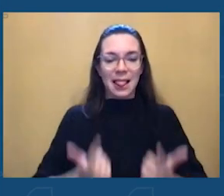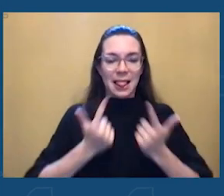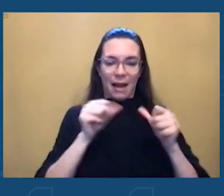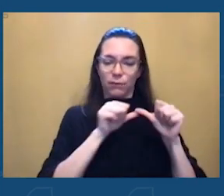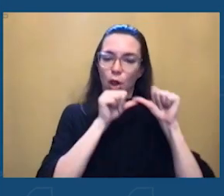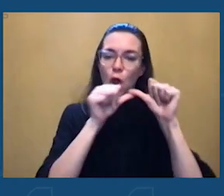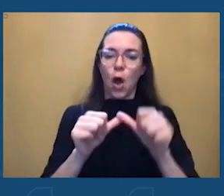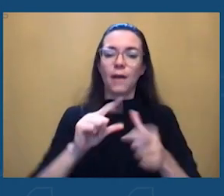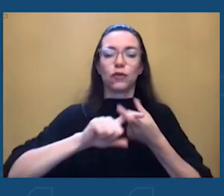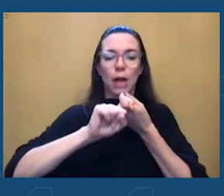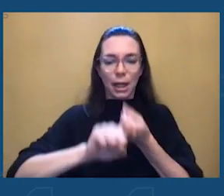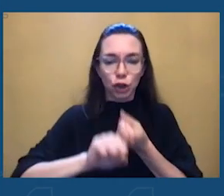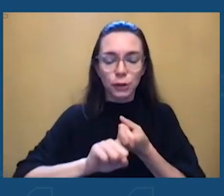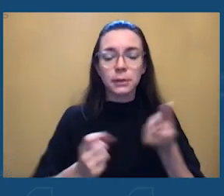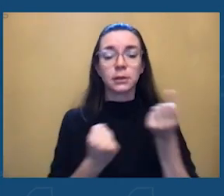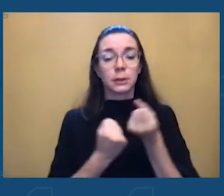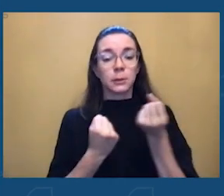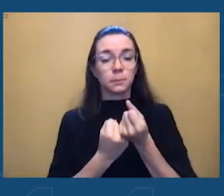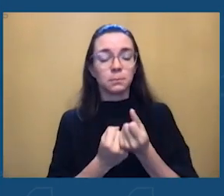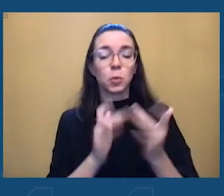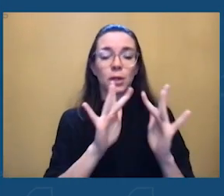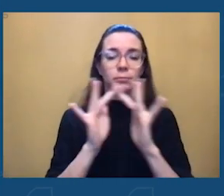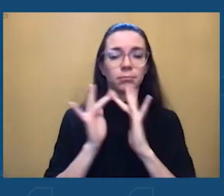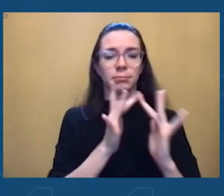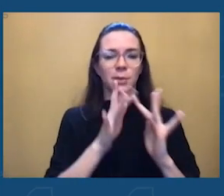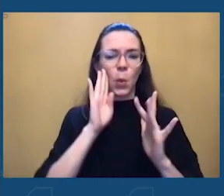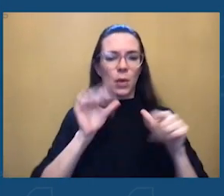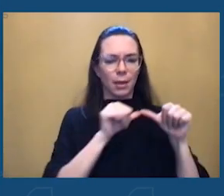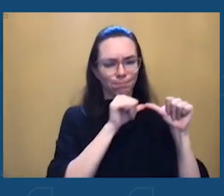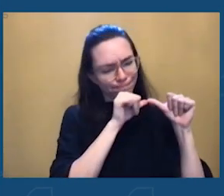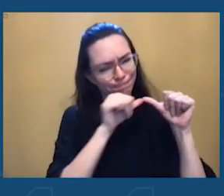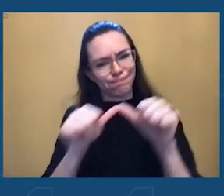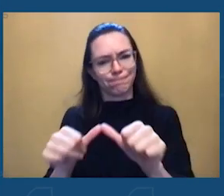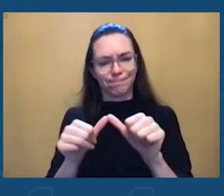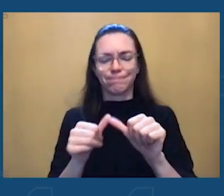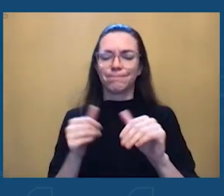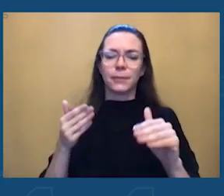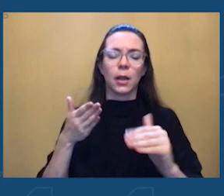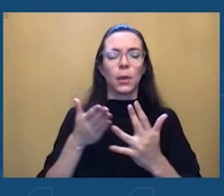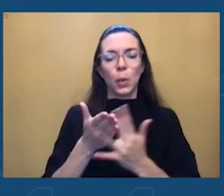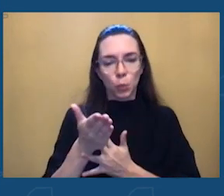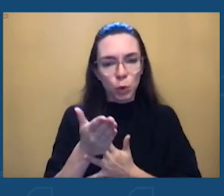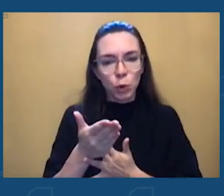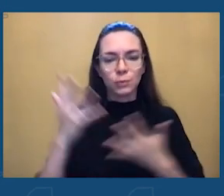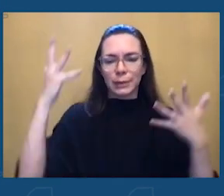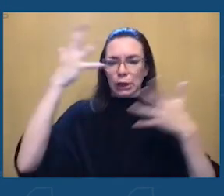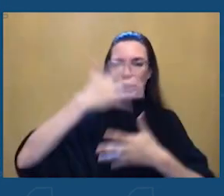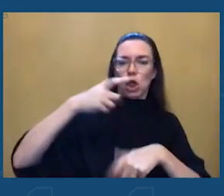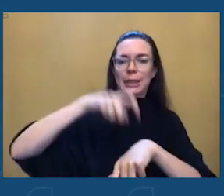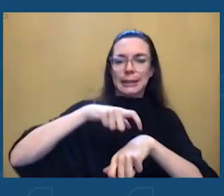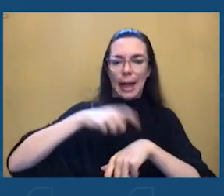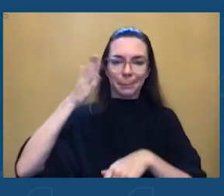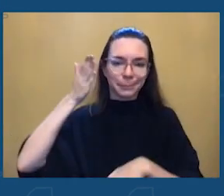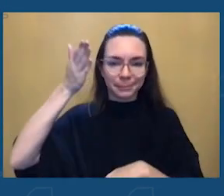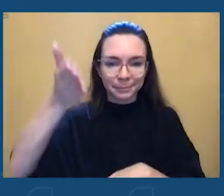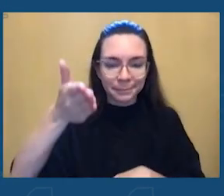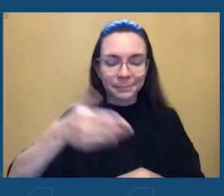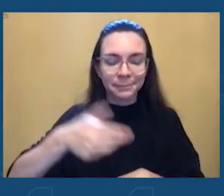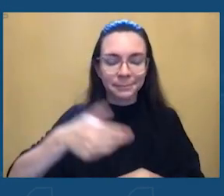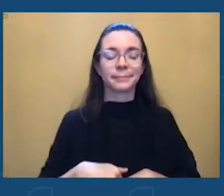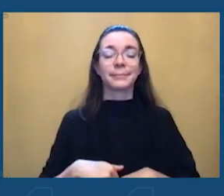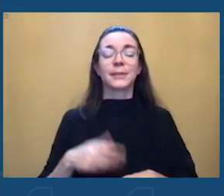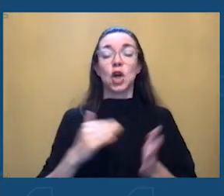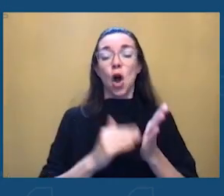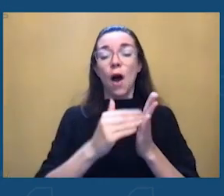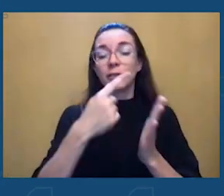networks that will carry us through the dark times that lie ahead. It's often said that the harder the task, the sweeter